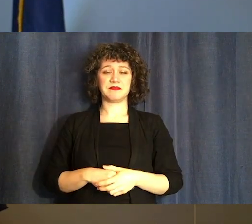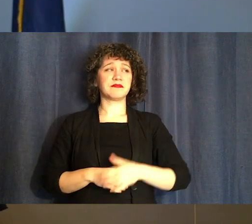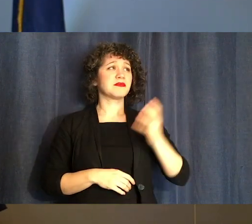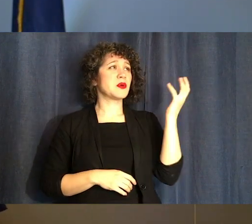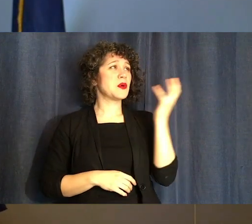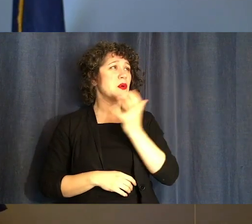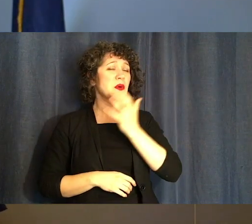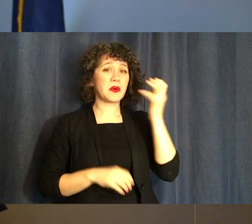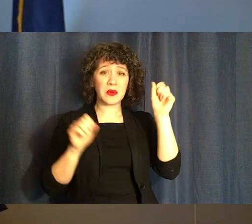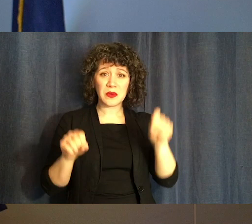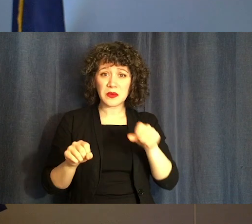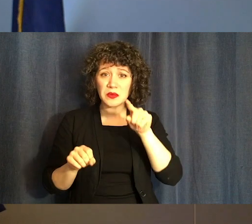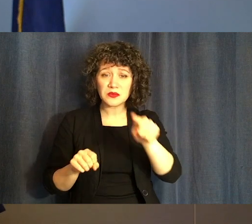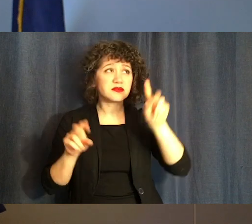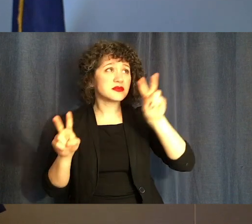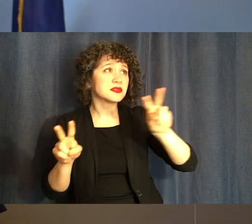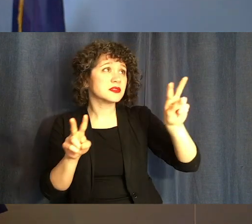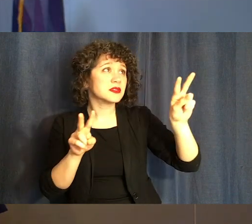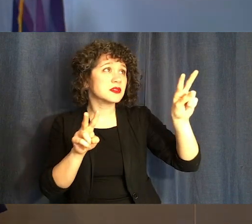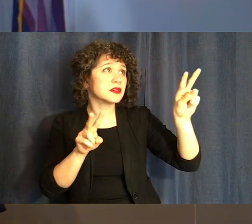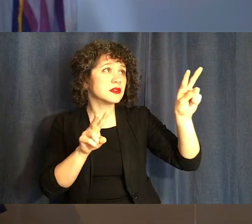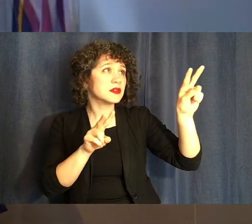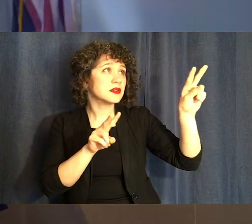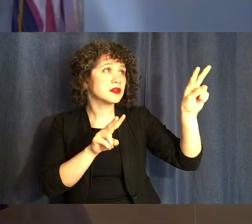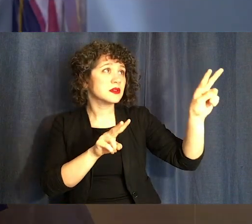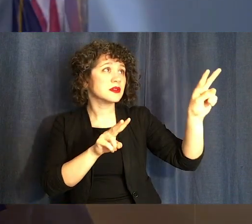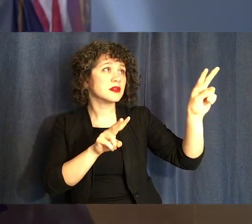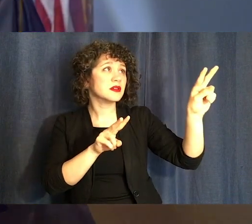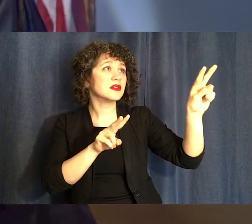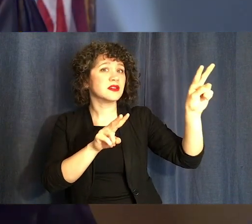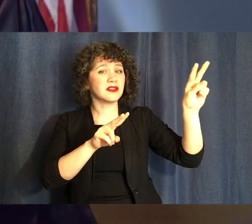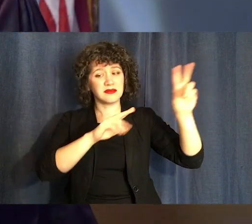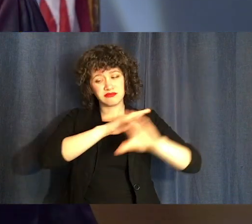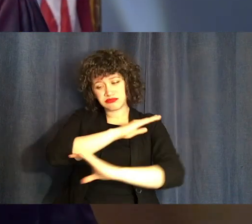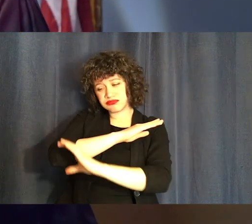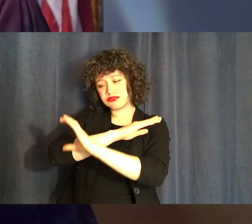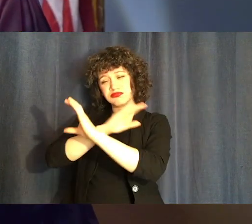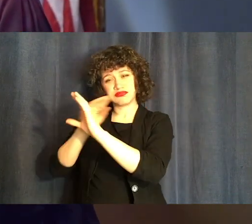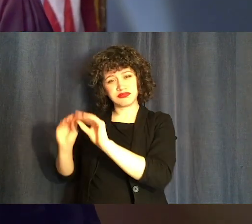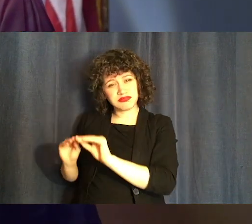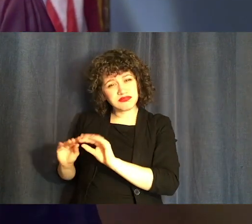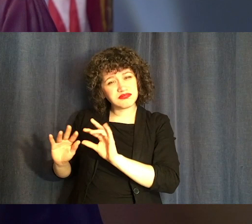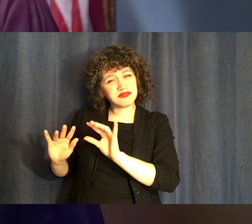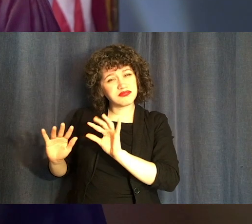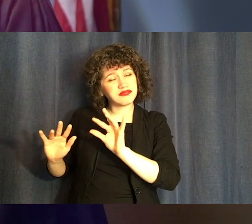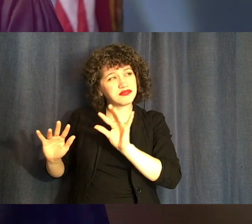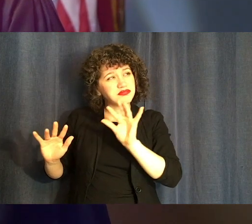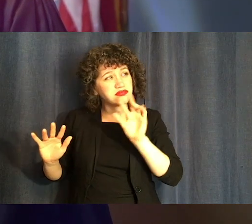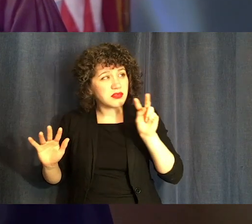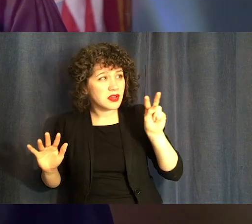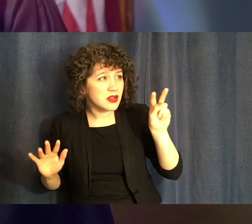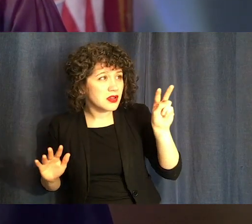Oh, say, can you see by the dawn's